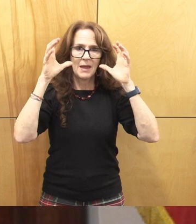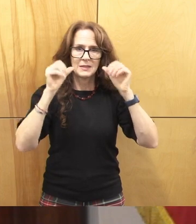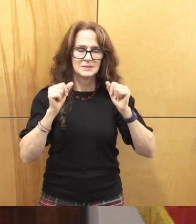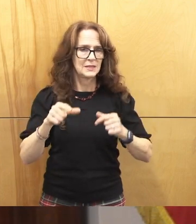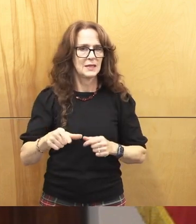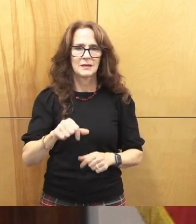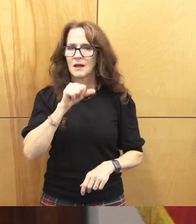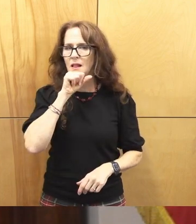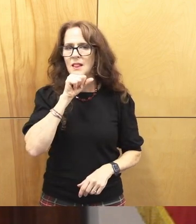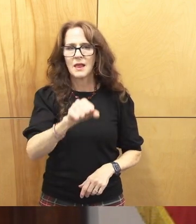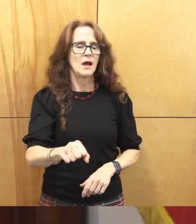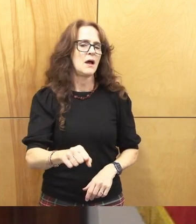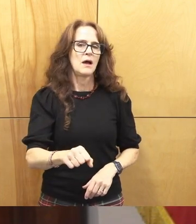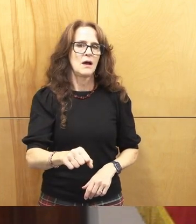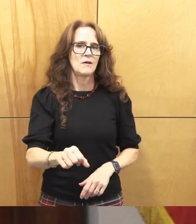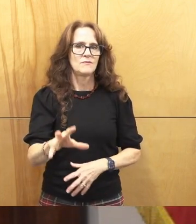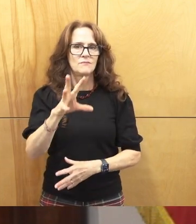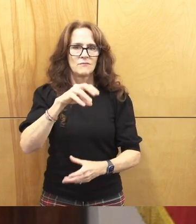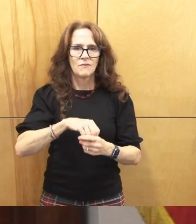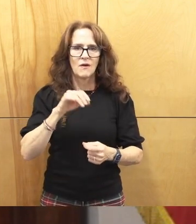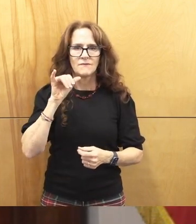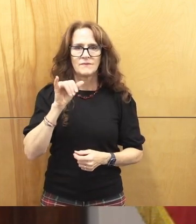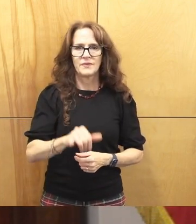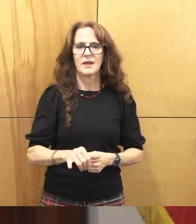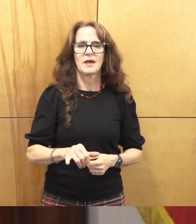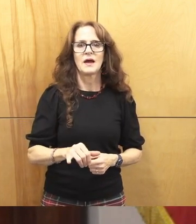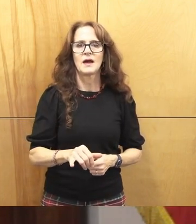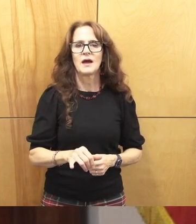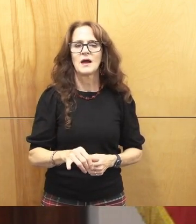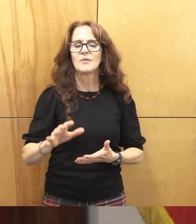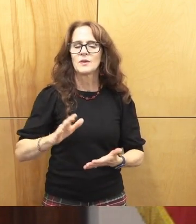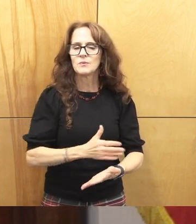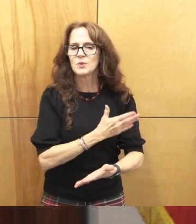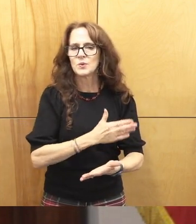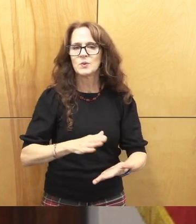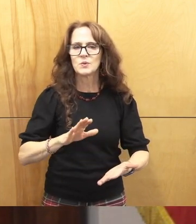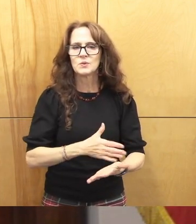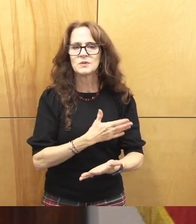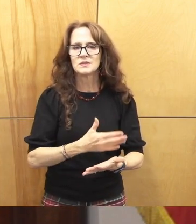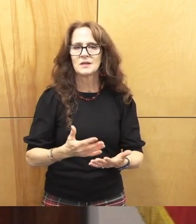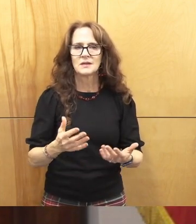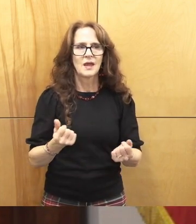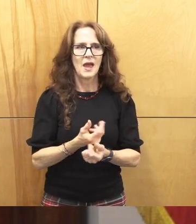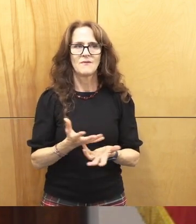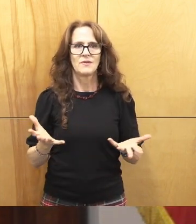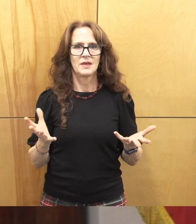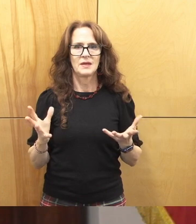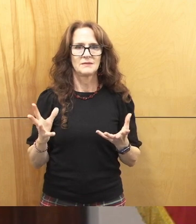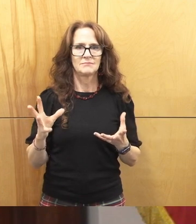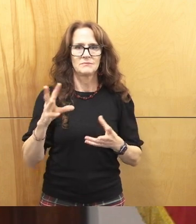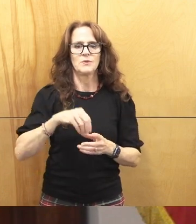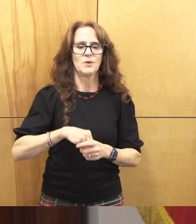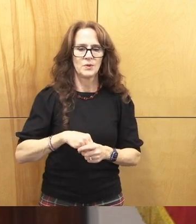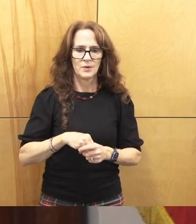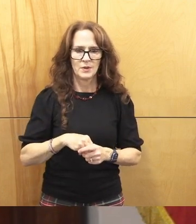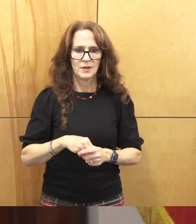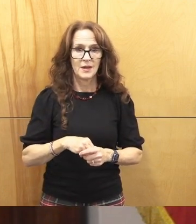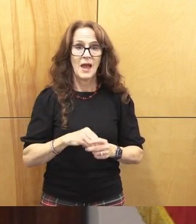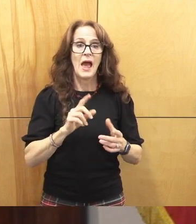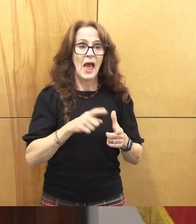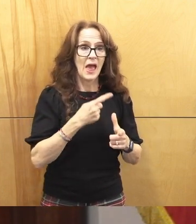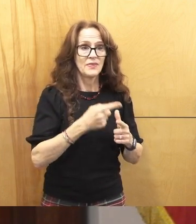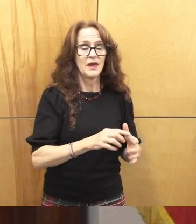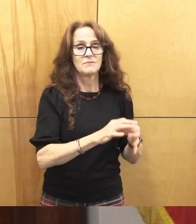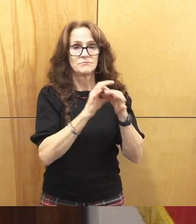loved being a part of it, just the music and everything else. It was just like on Saturday with